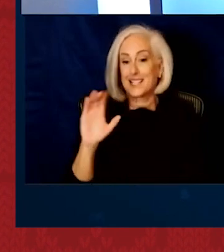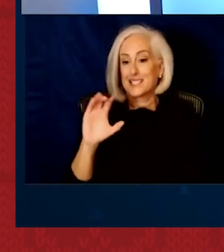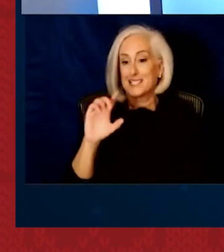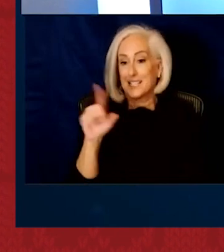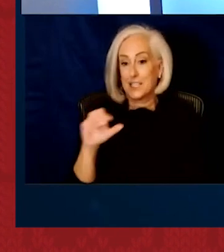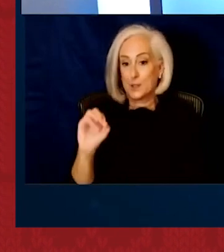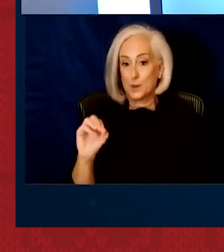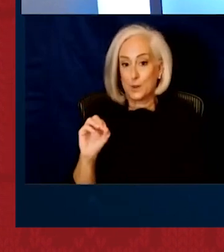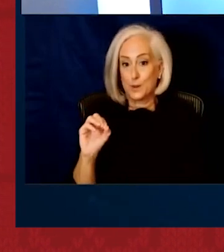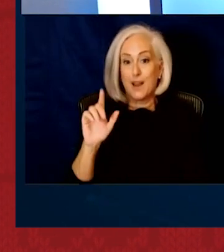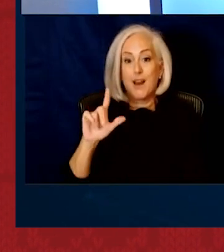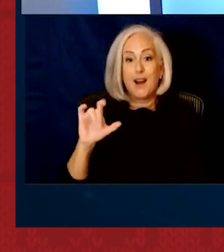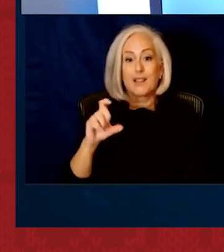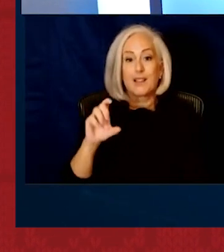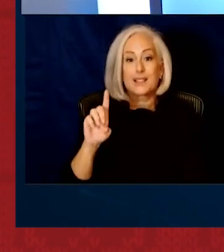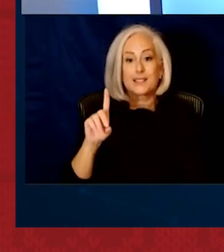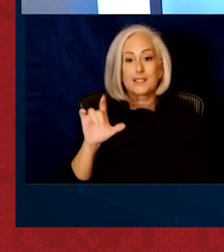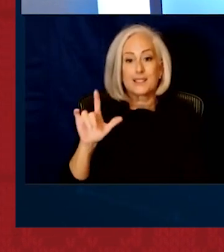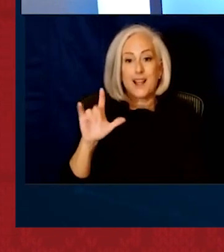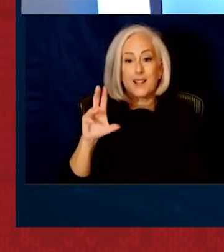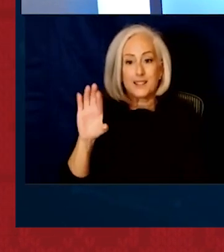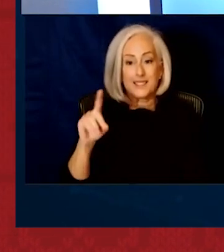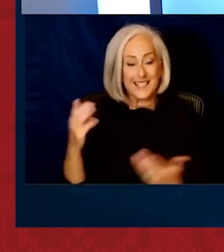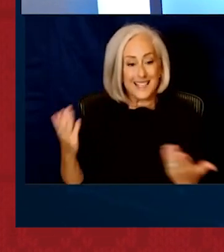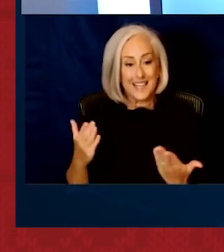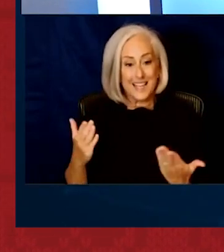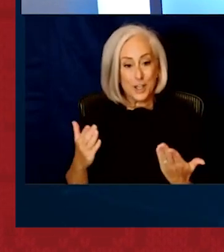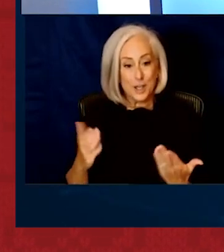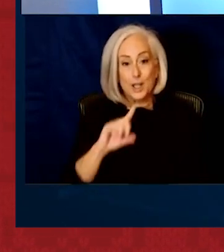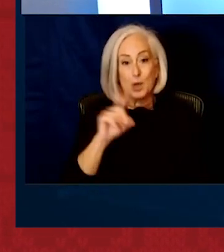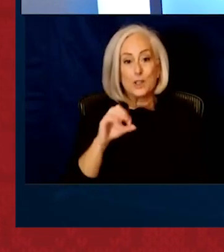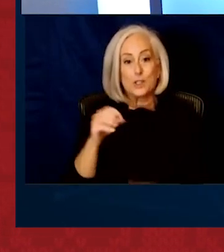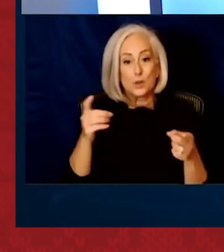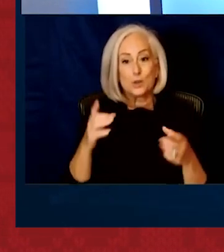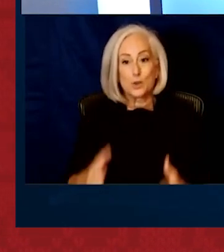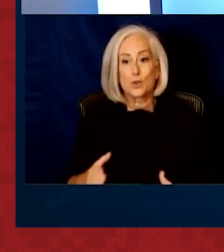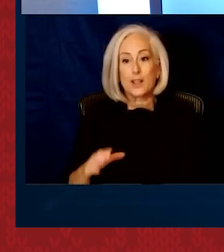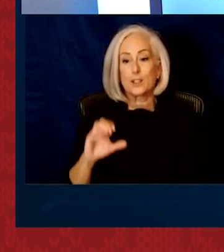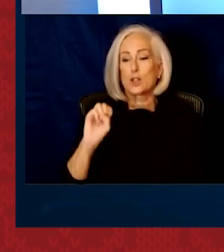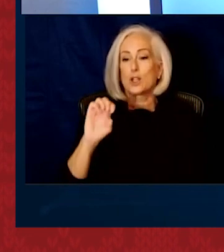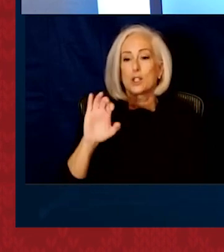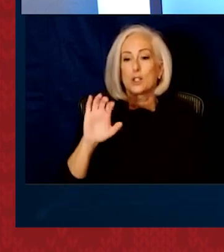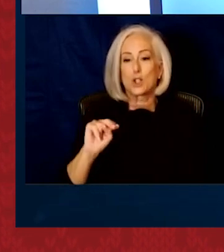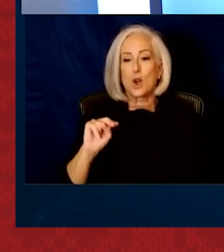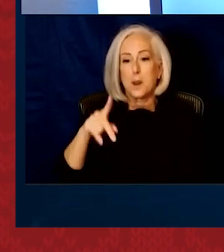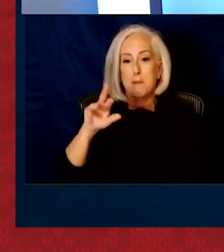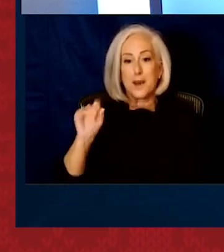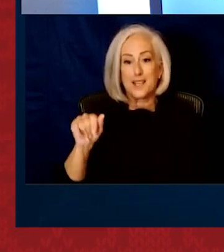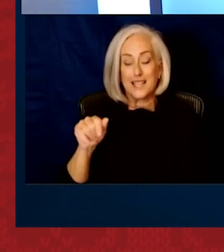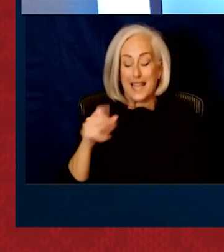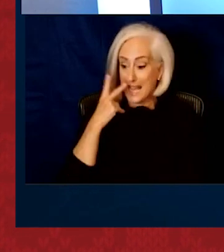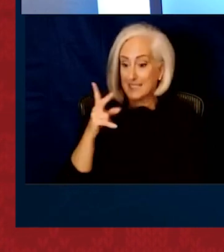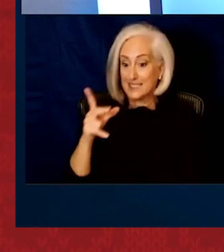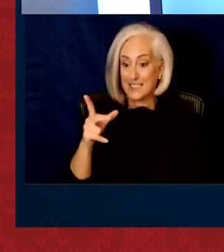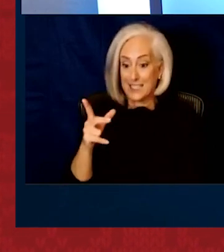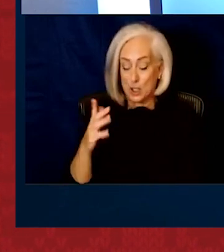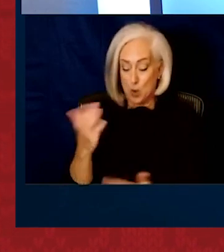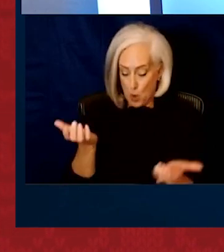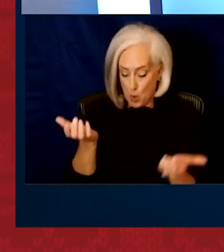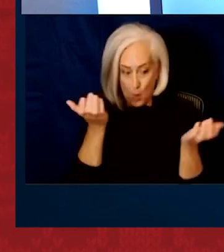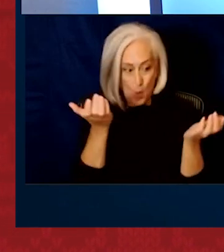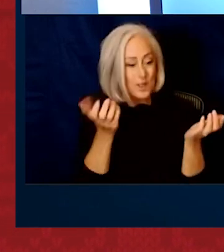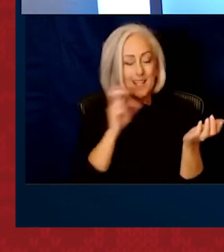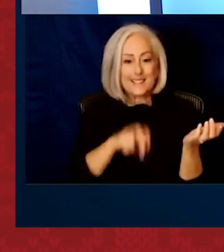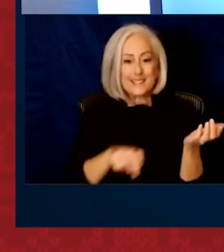Zoo Director Sean Putney. Alexis, how goes it this morning? I see you're holding a snake. I would never have guessed that about you. I'm just going to be